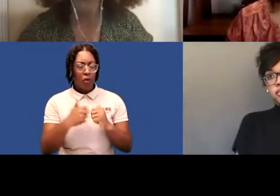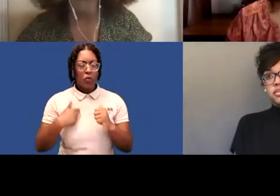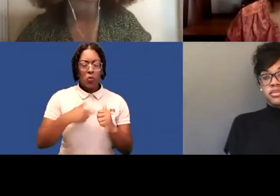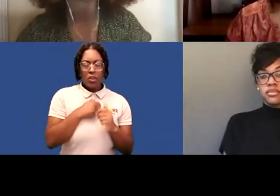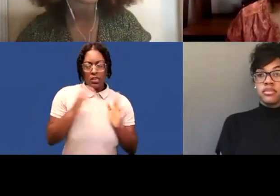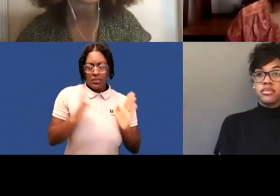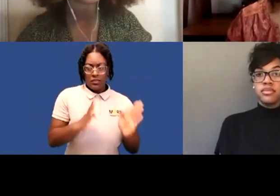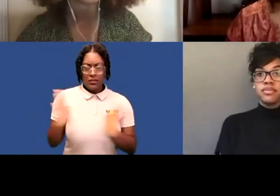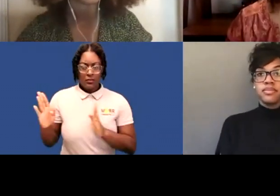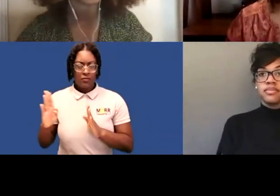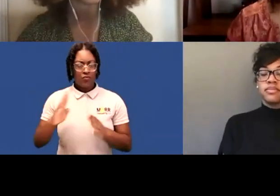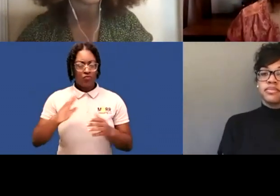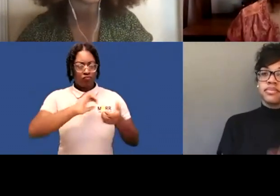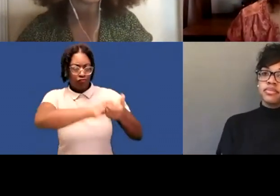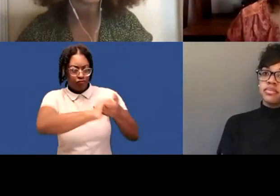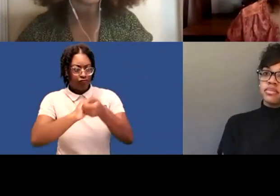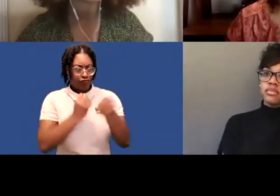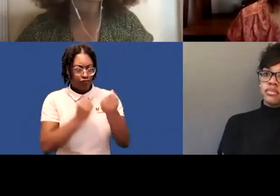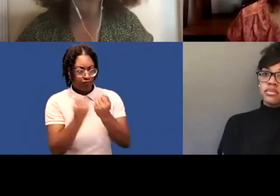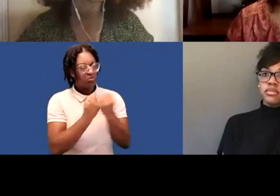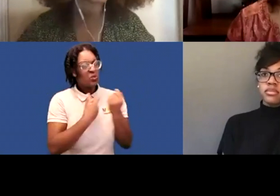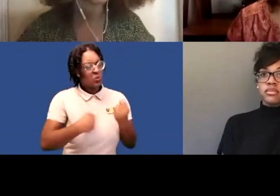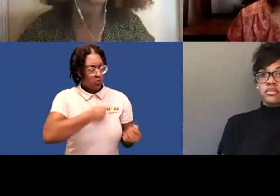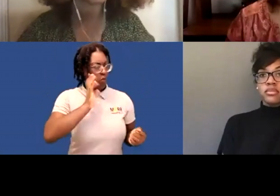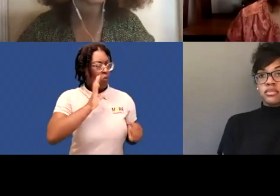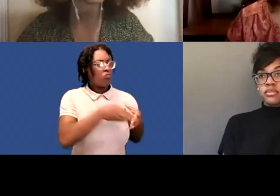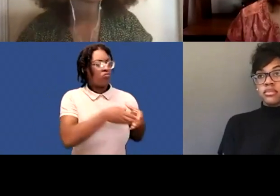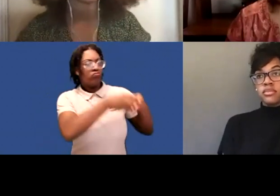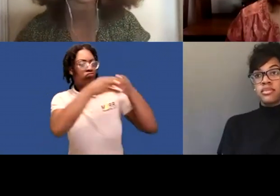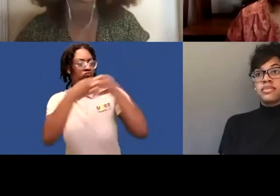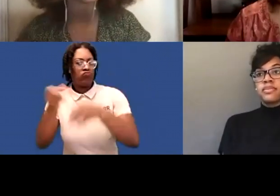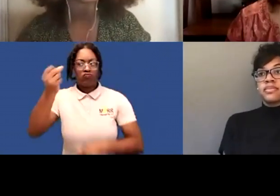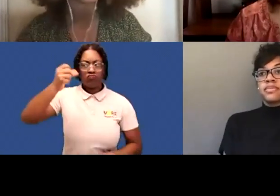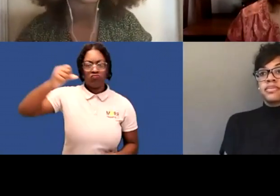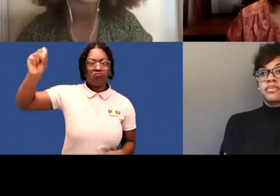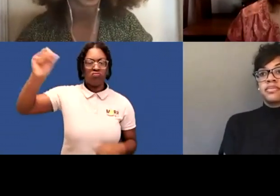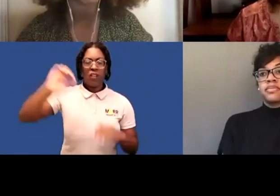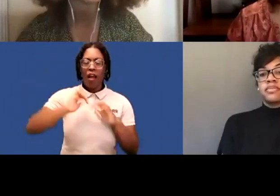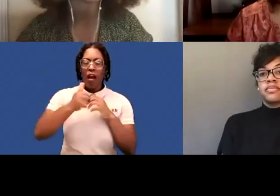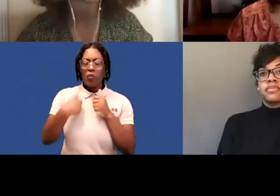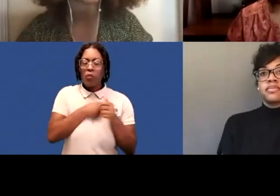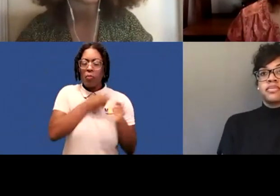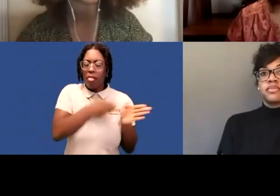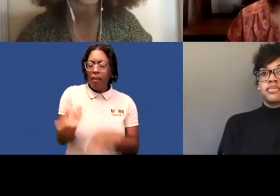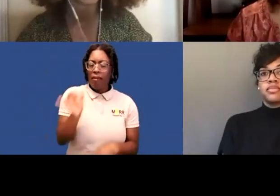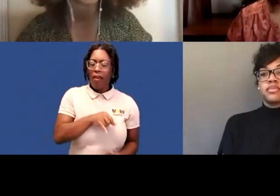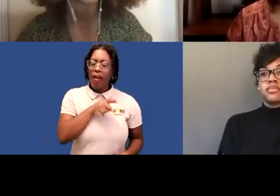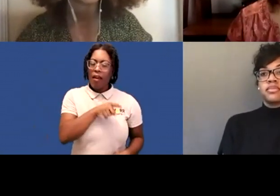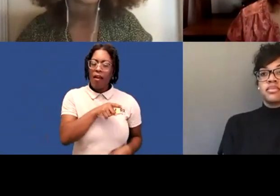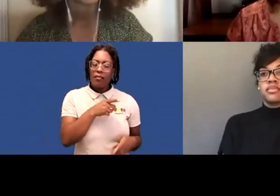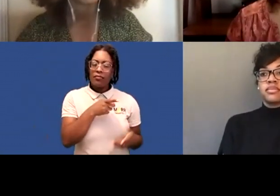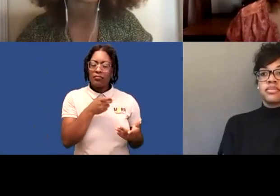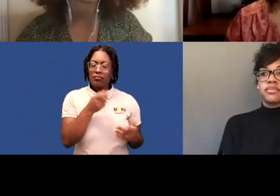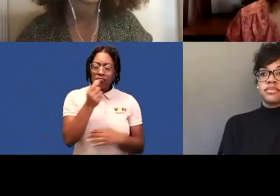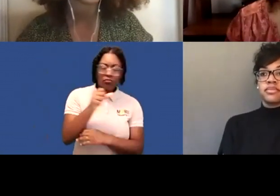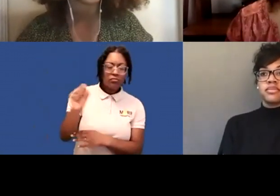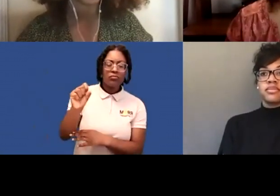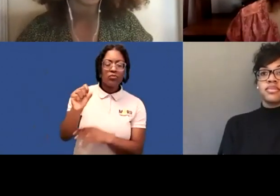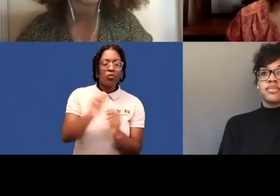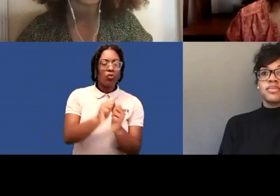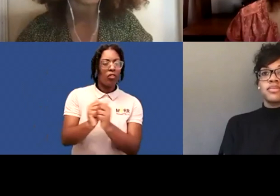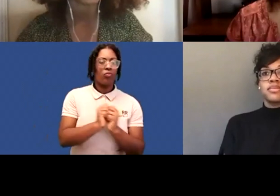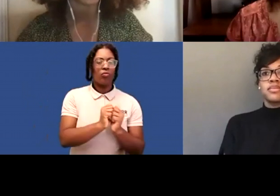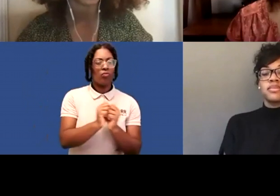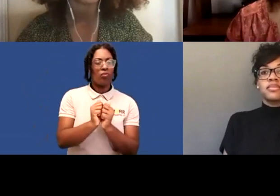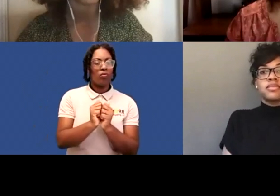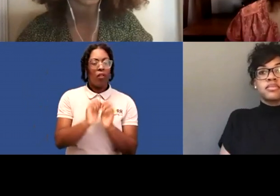attacks to social justice education and there's still injustice that plagues our society. How can we